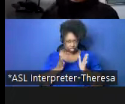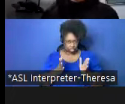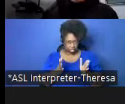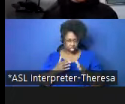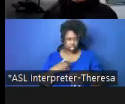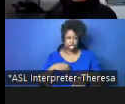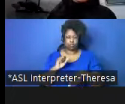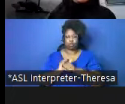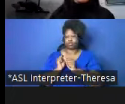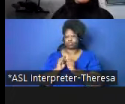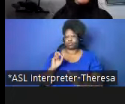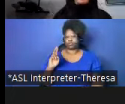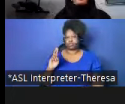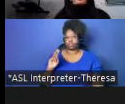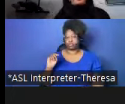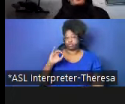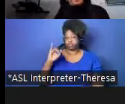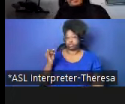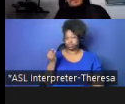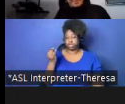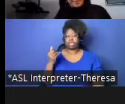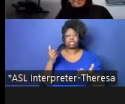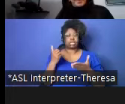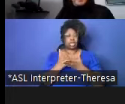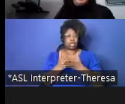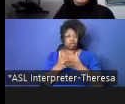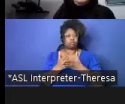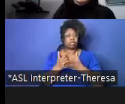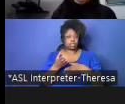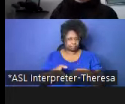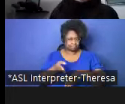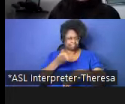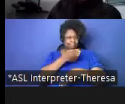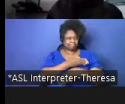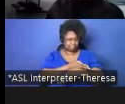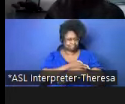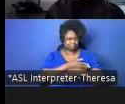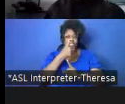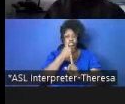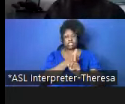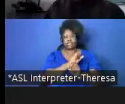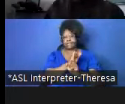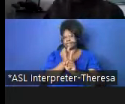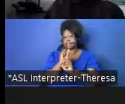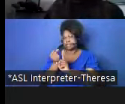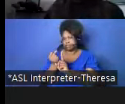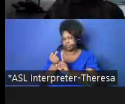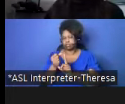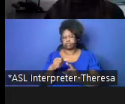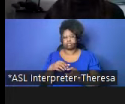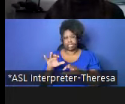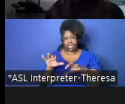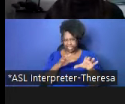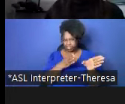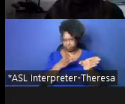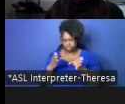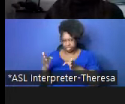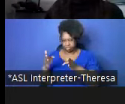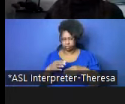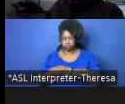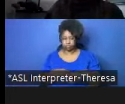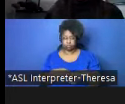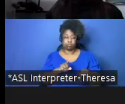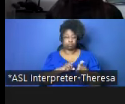to help advance the individual scenarios and action plans. But I also had the opportunity to work